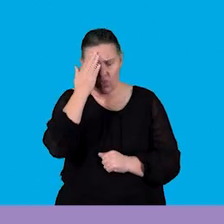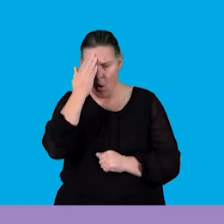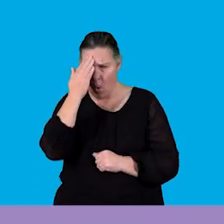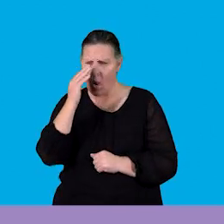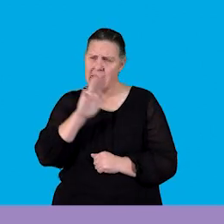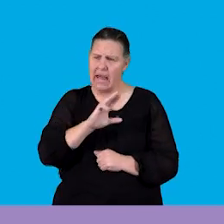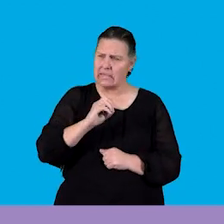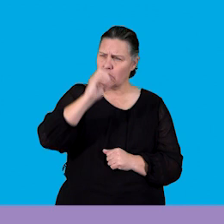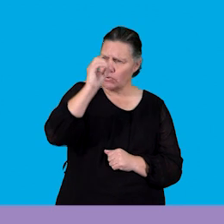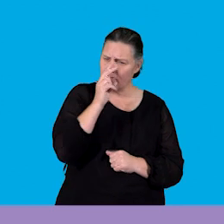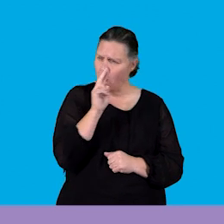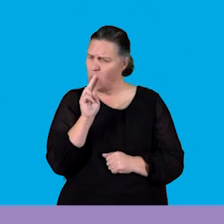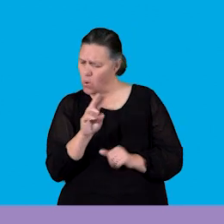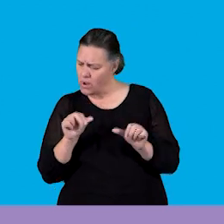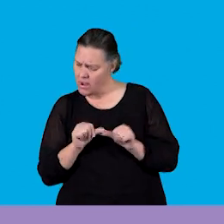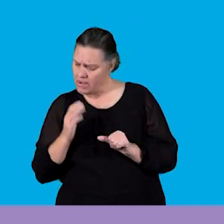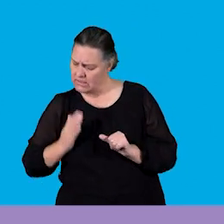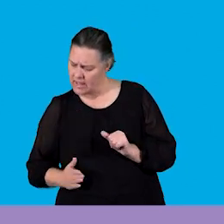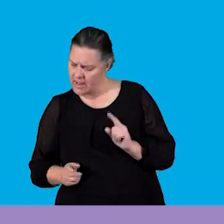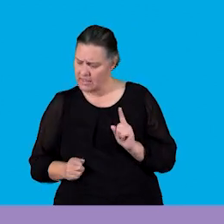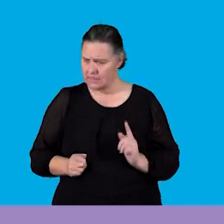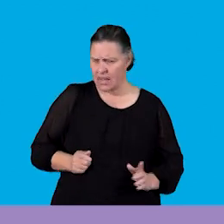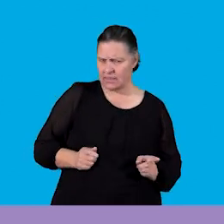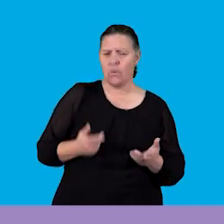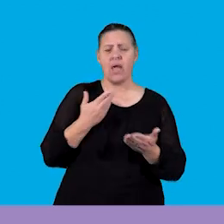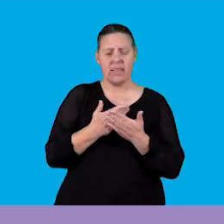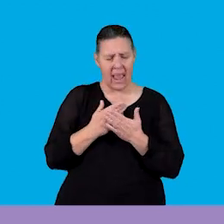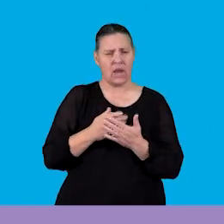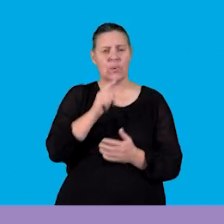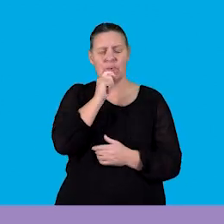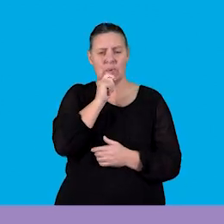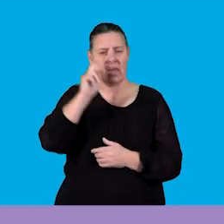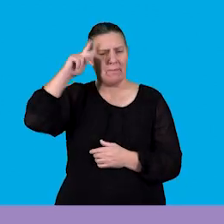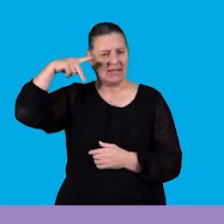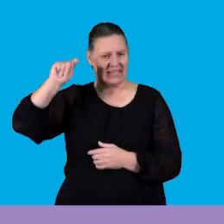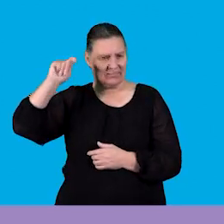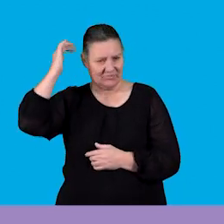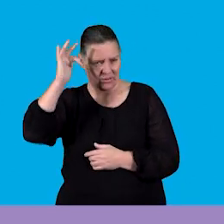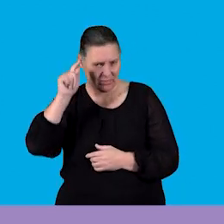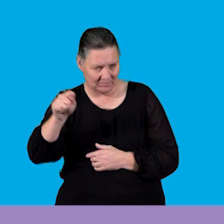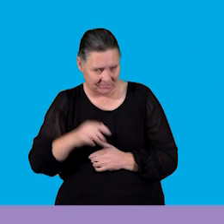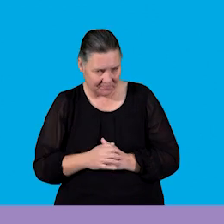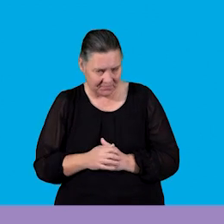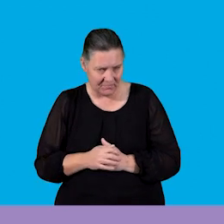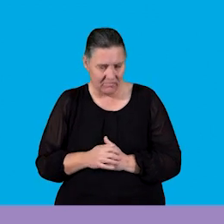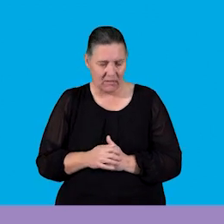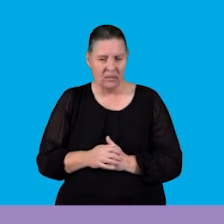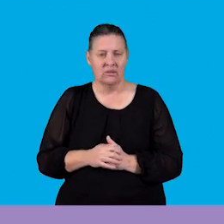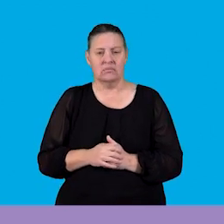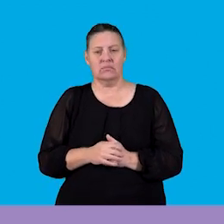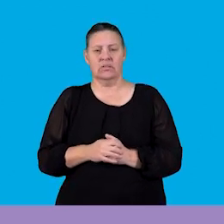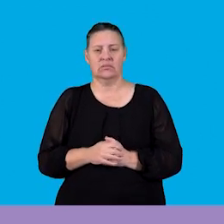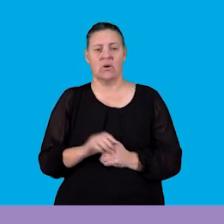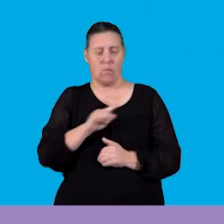course, we know that with a right-angled triangle, if we are looking at the sides, then we can use Pythagoras to solve